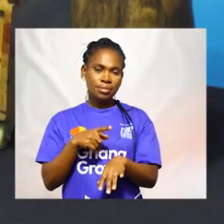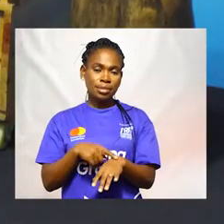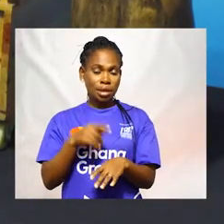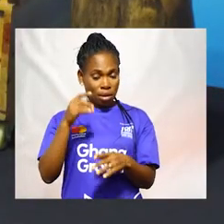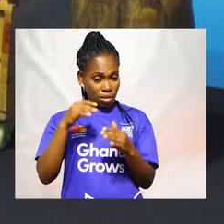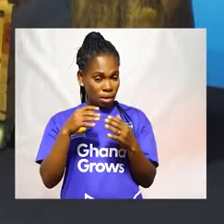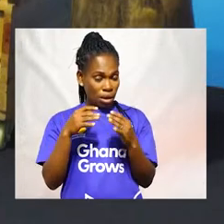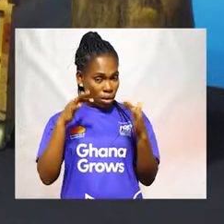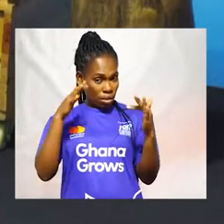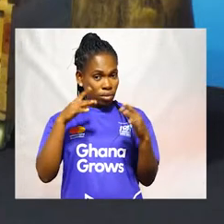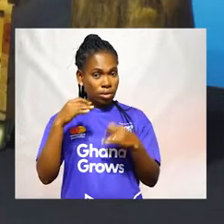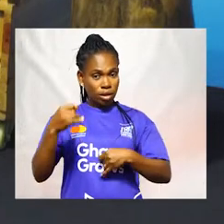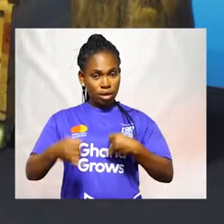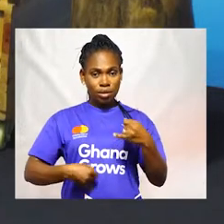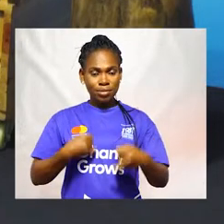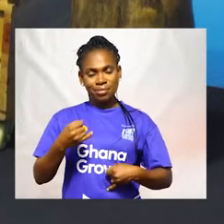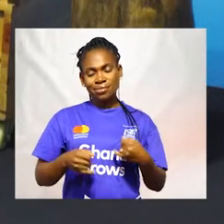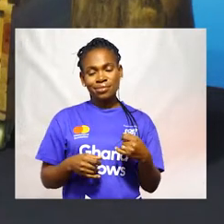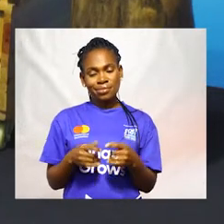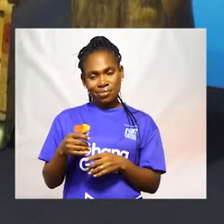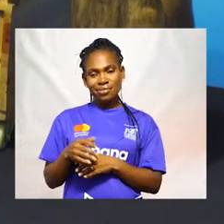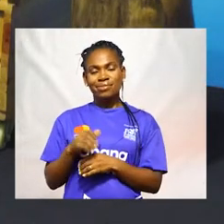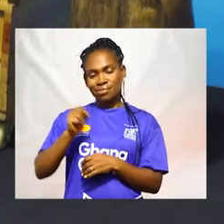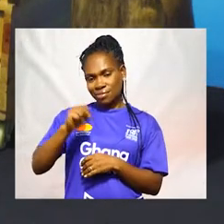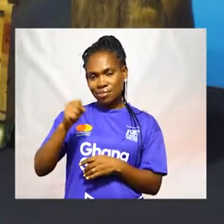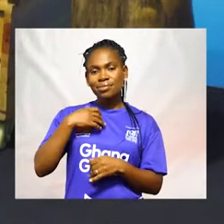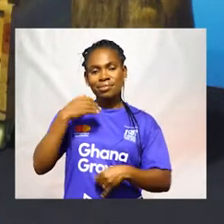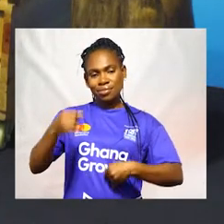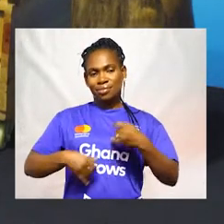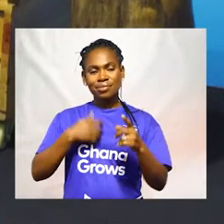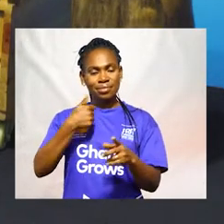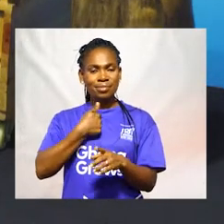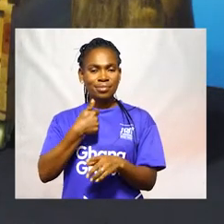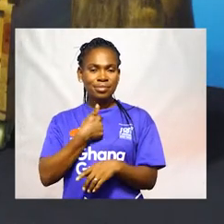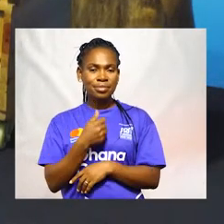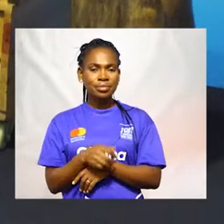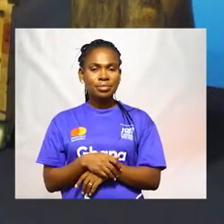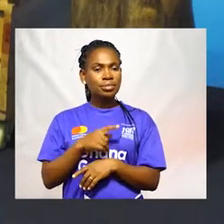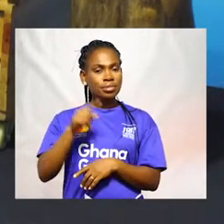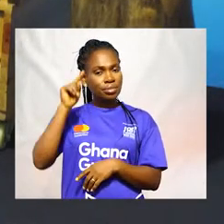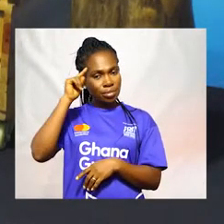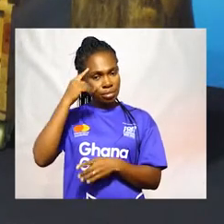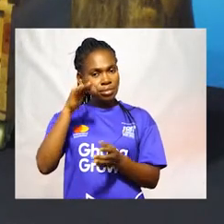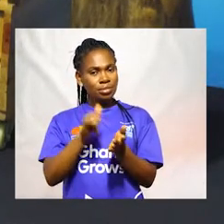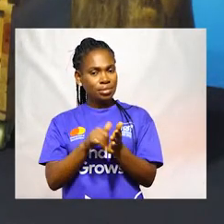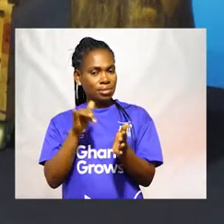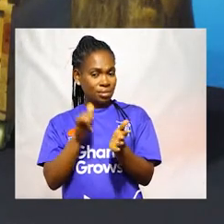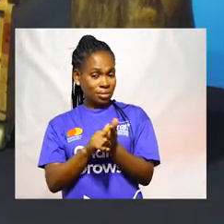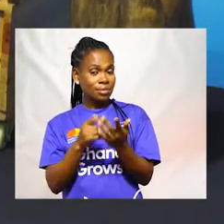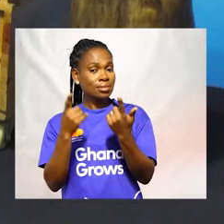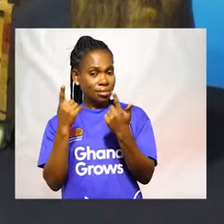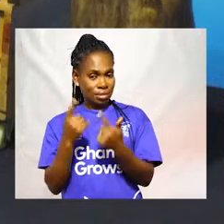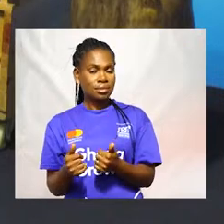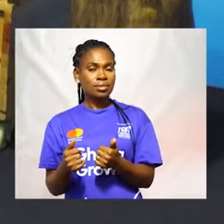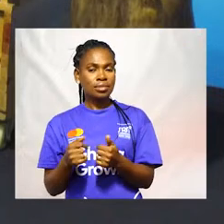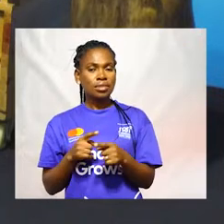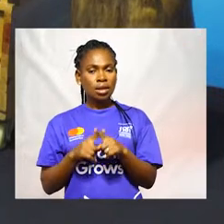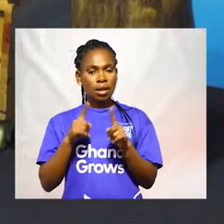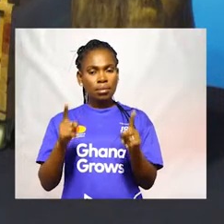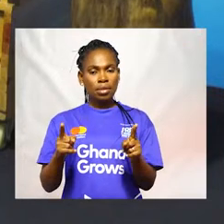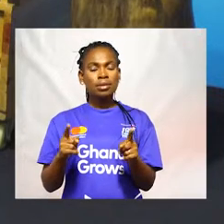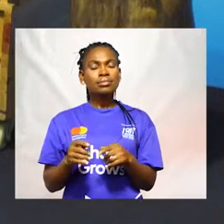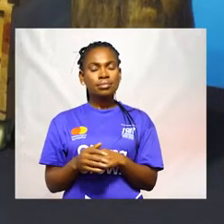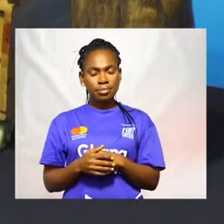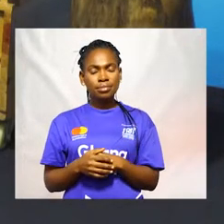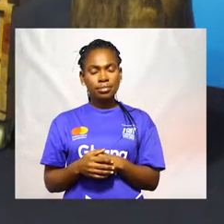as I have. I've enjoyed myself. Yes. And I didn't think this was going to come, but you pulled me out,